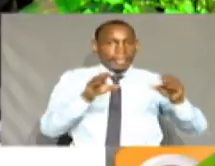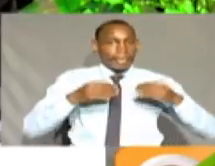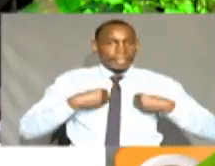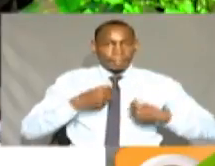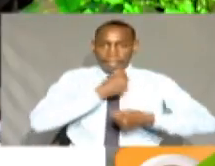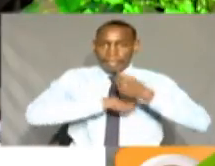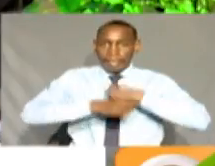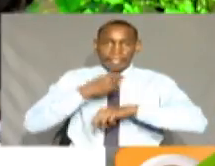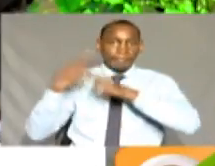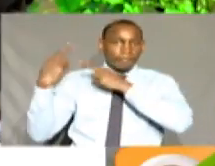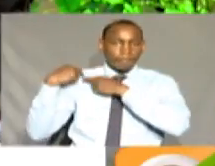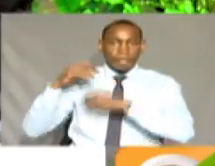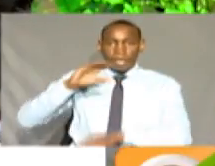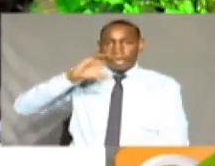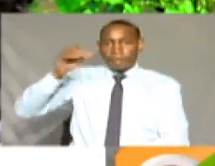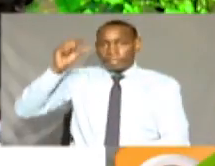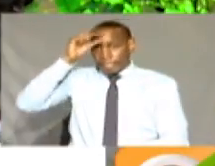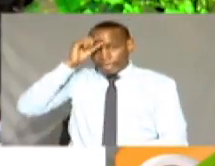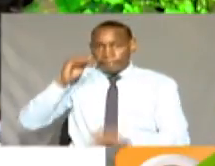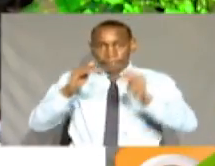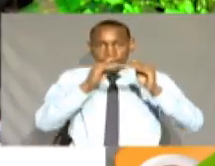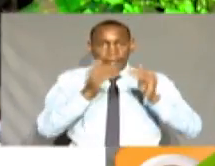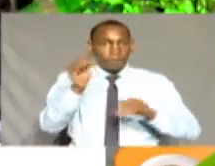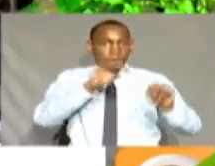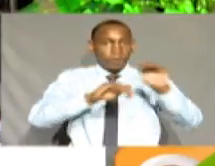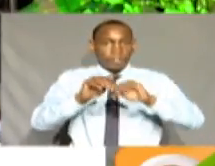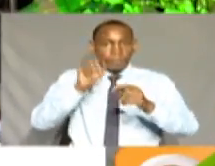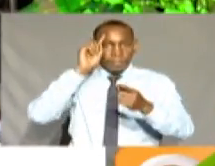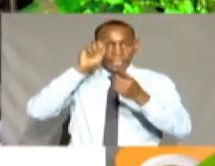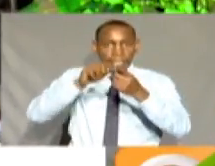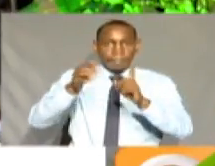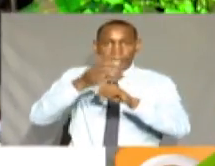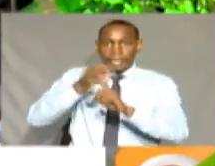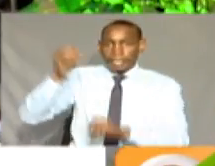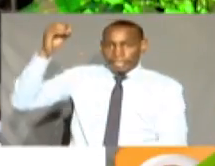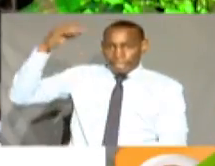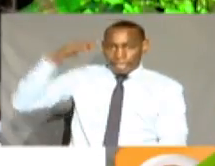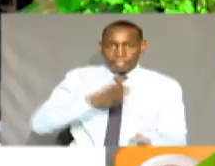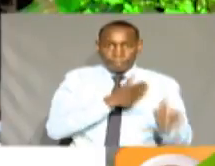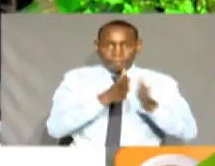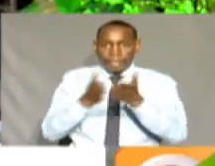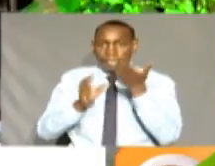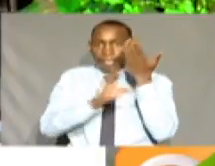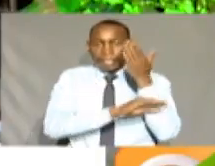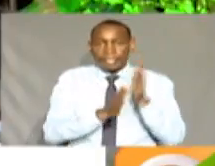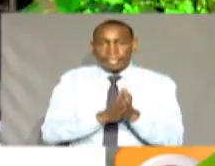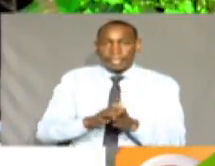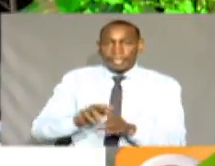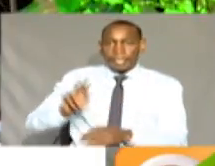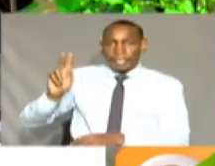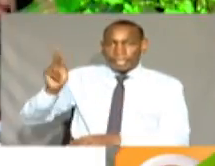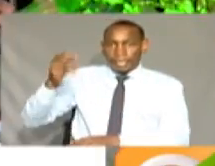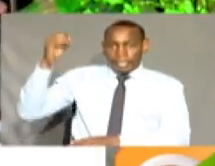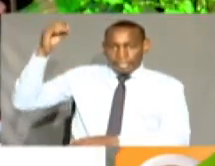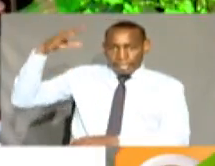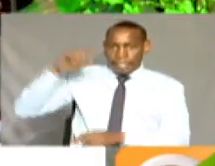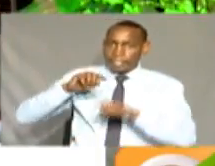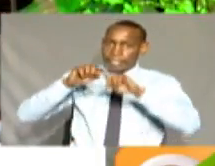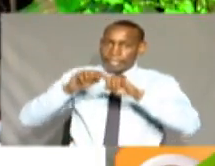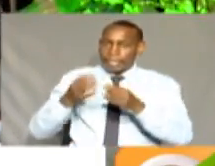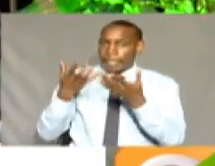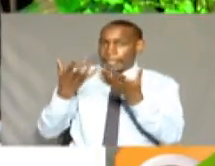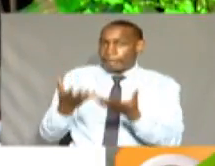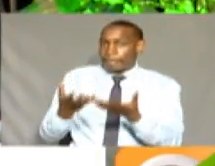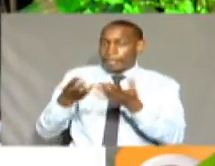active roles at county government level to contribute towards the energy plans of the country. Kenya energy mix is still very heavily reliant